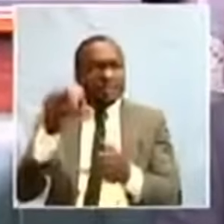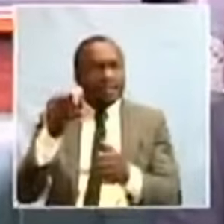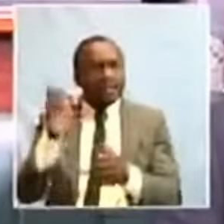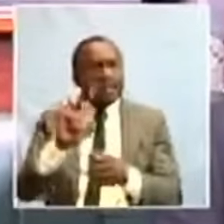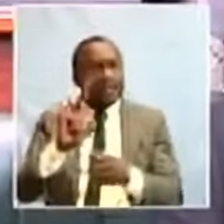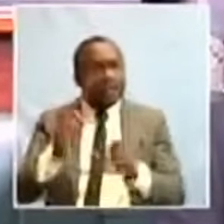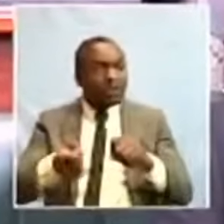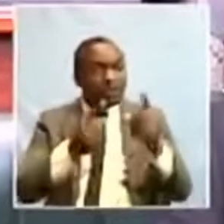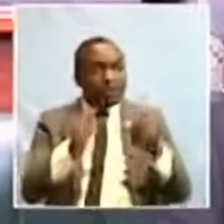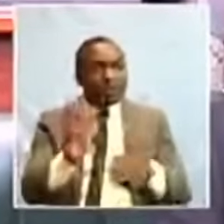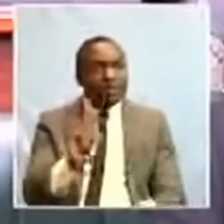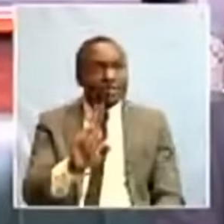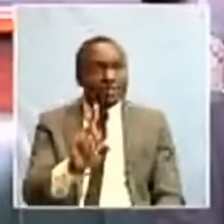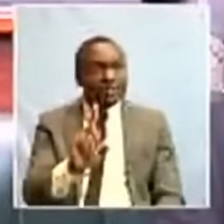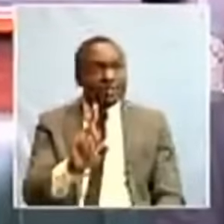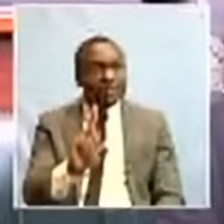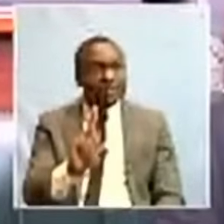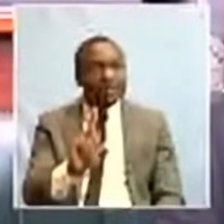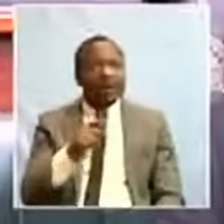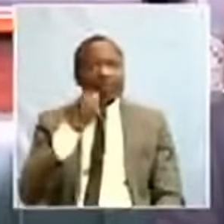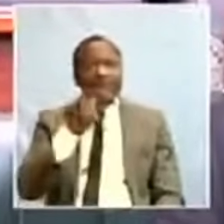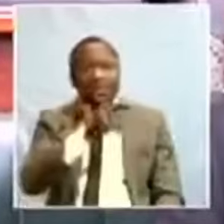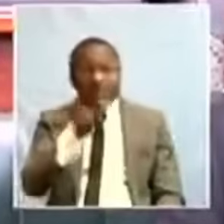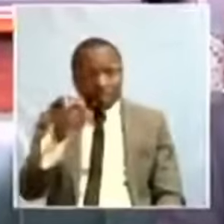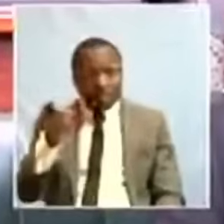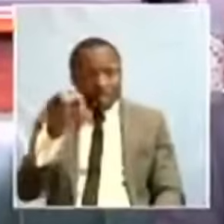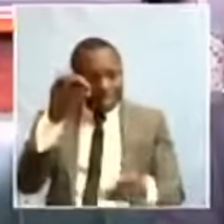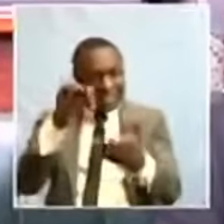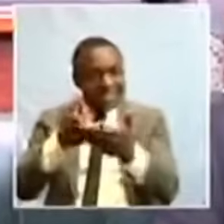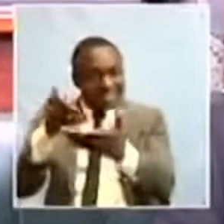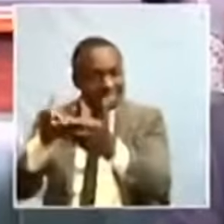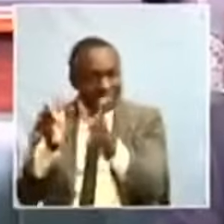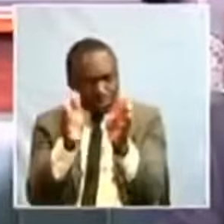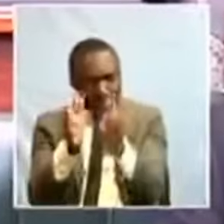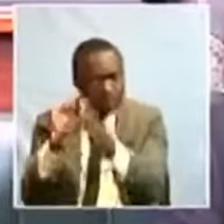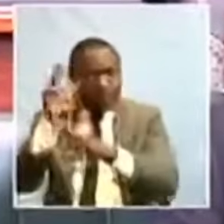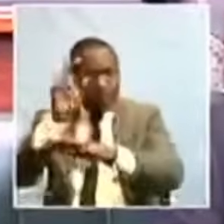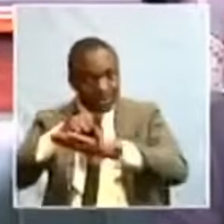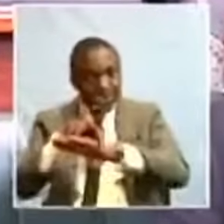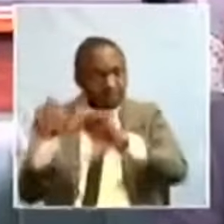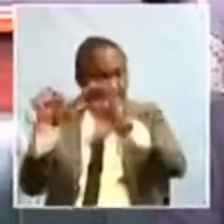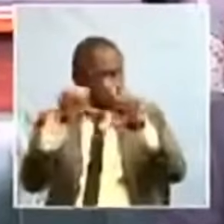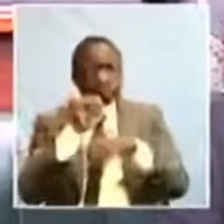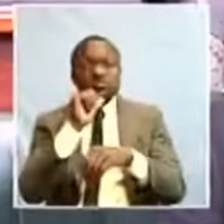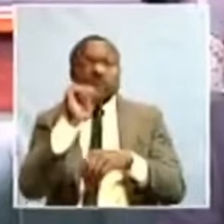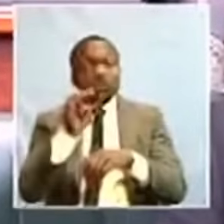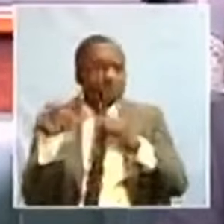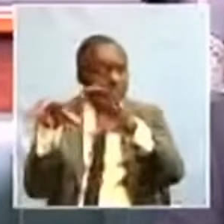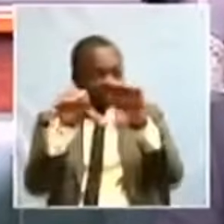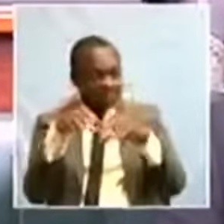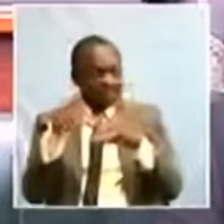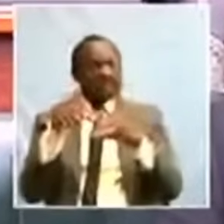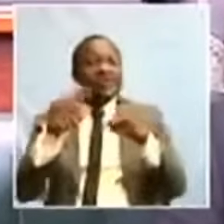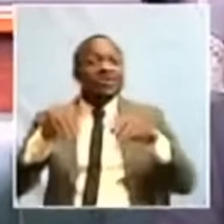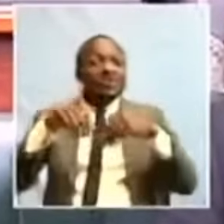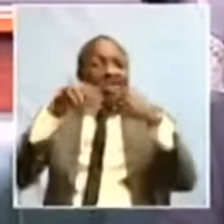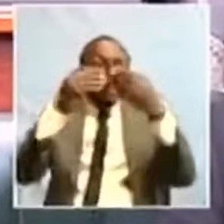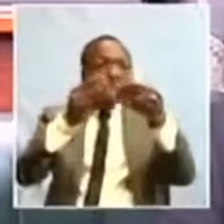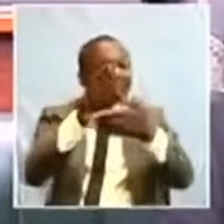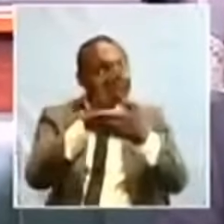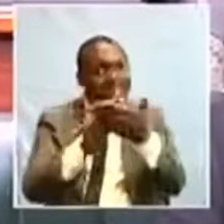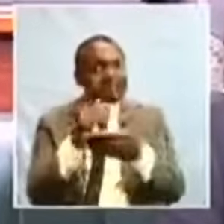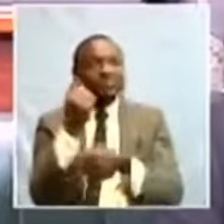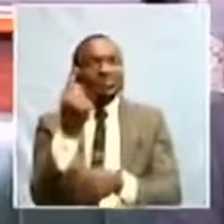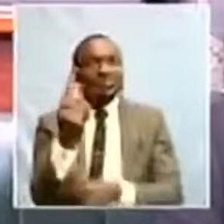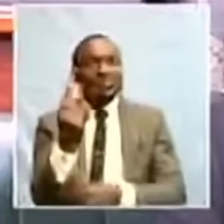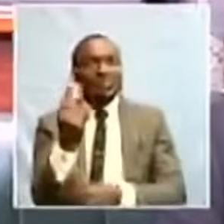is it going? I am telling you, this little project you are doing is not you doing it. You are giving somebody